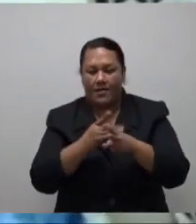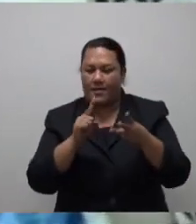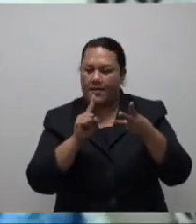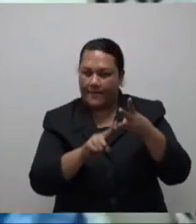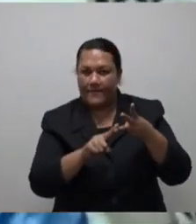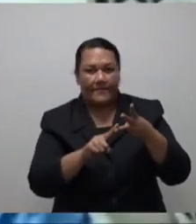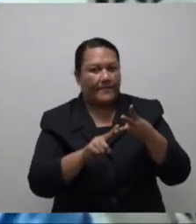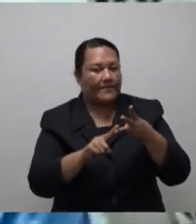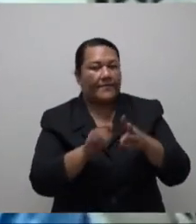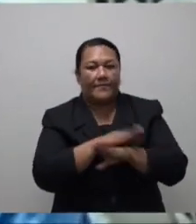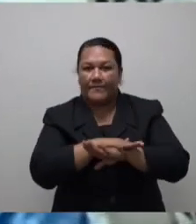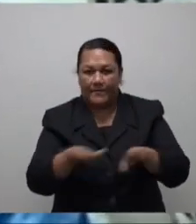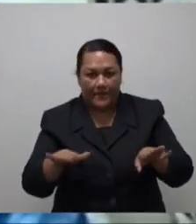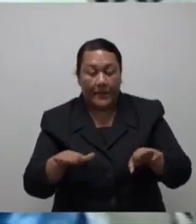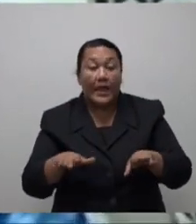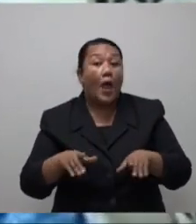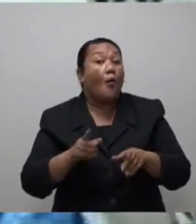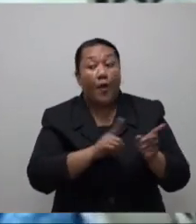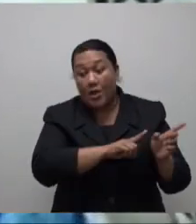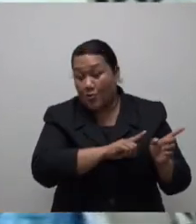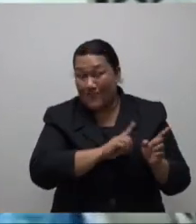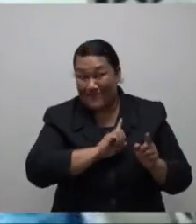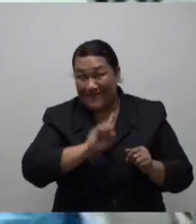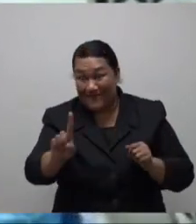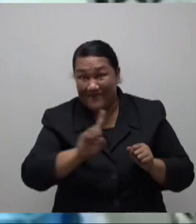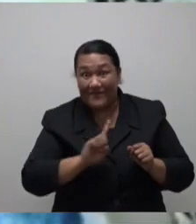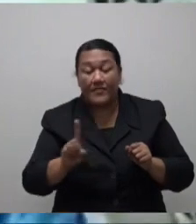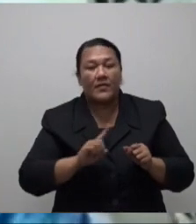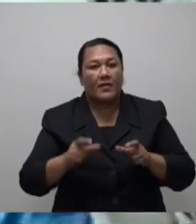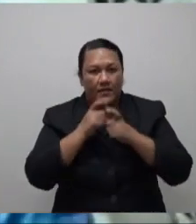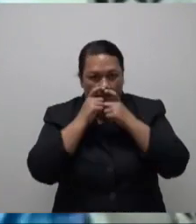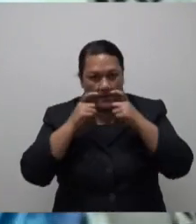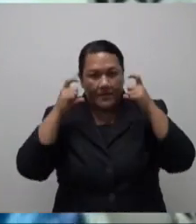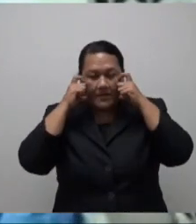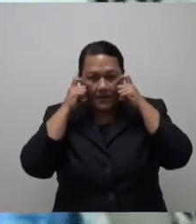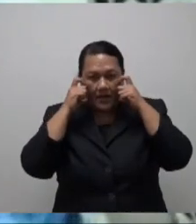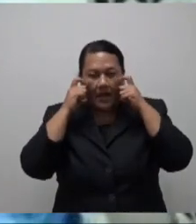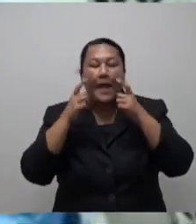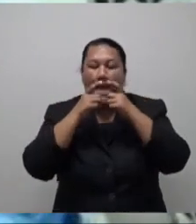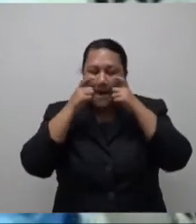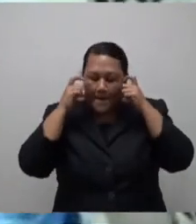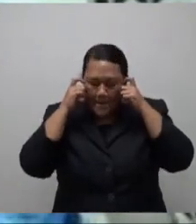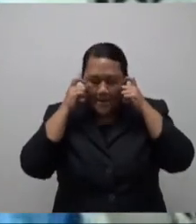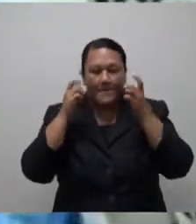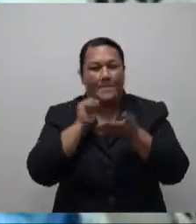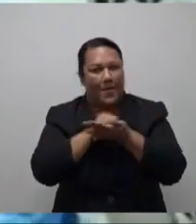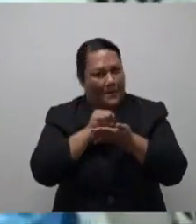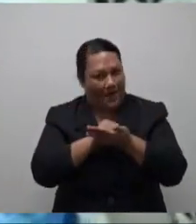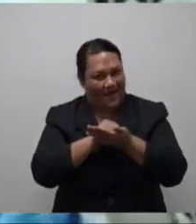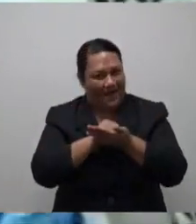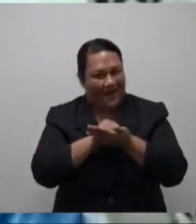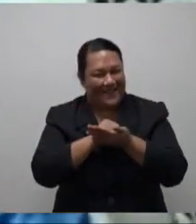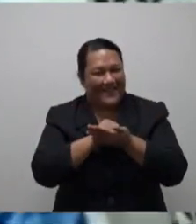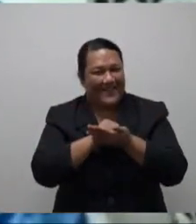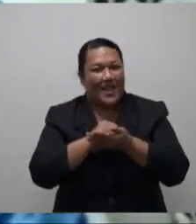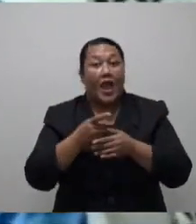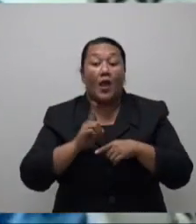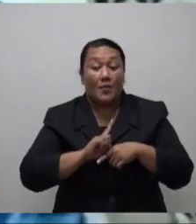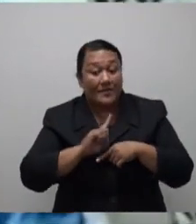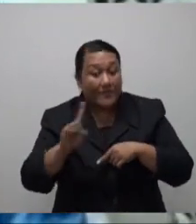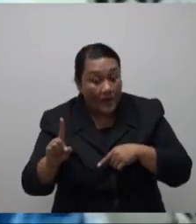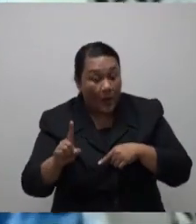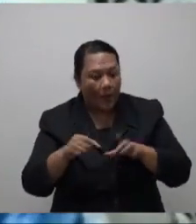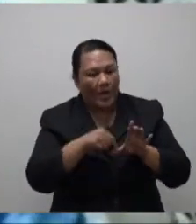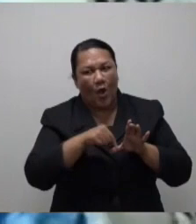moving, you must wear a mask at all times. Wear it properly and wear it whenever you are out of your